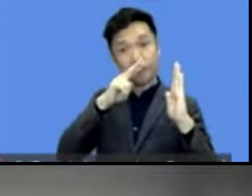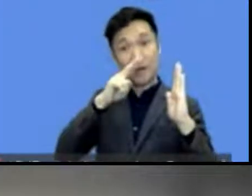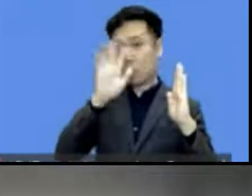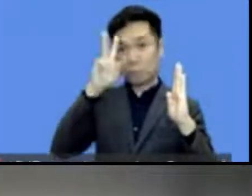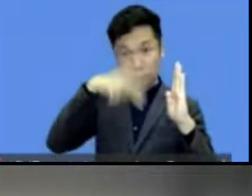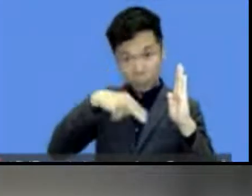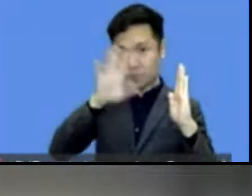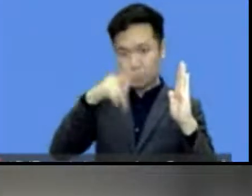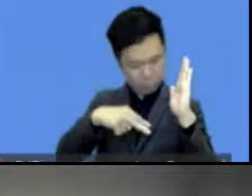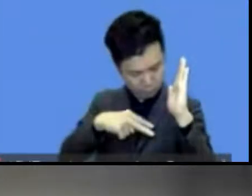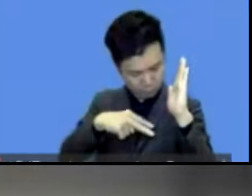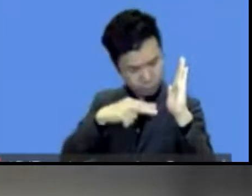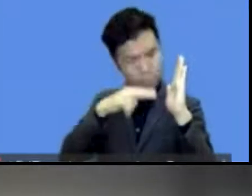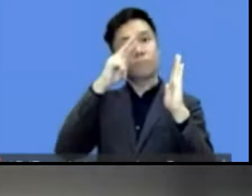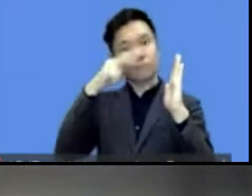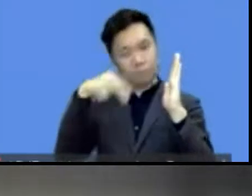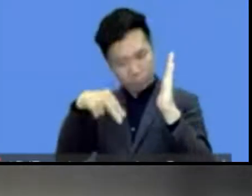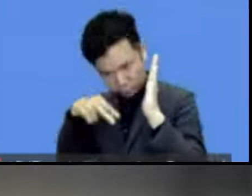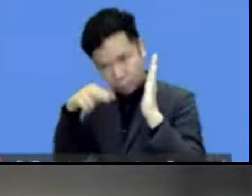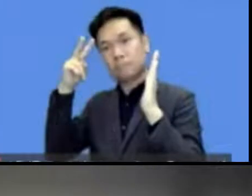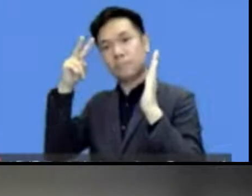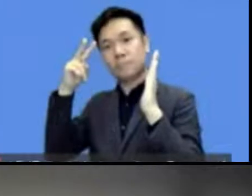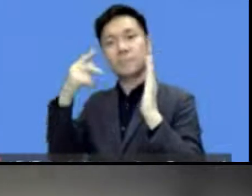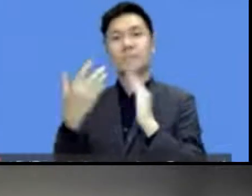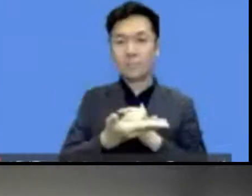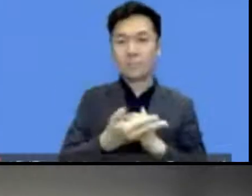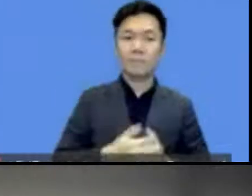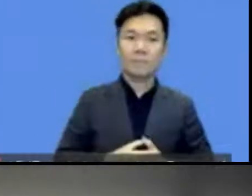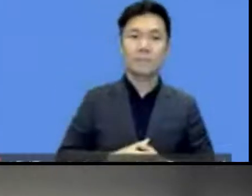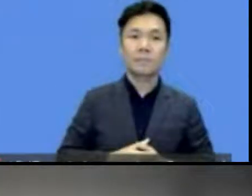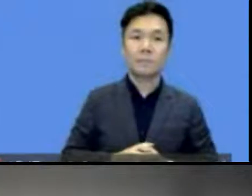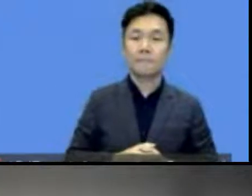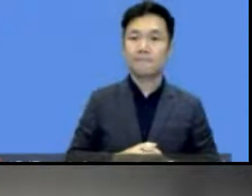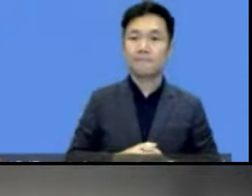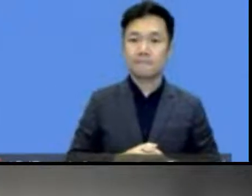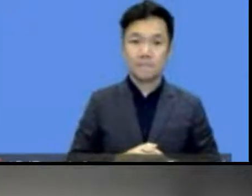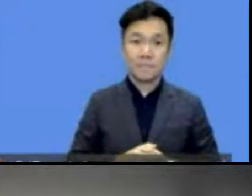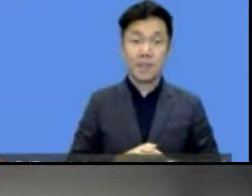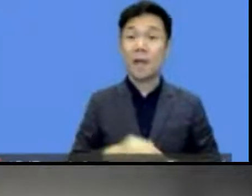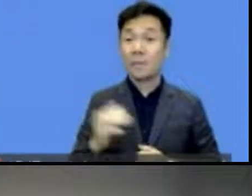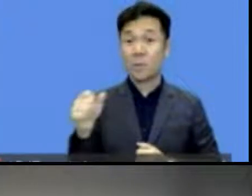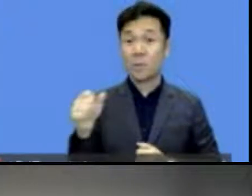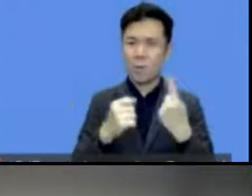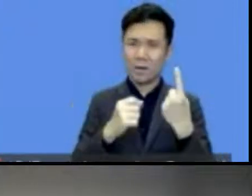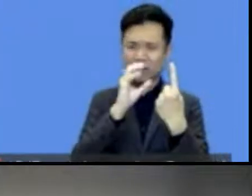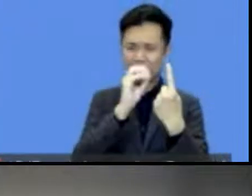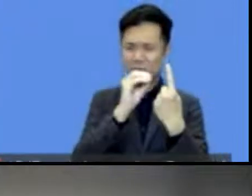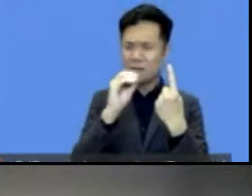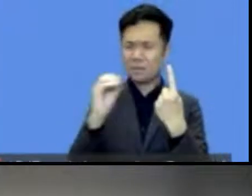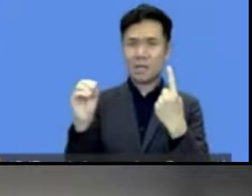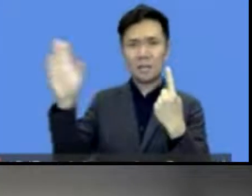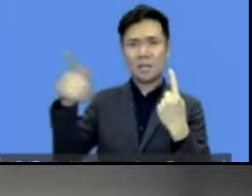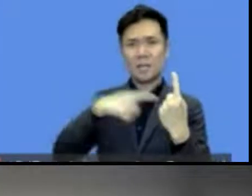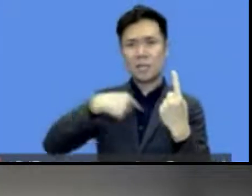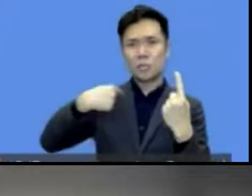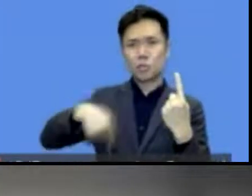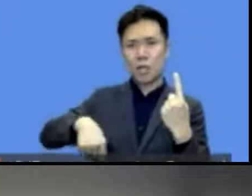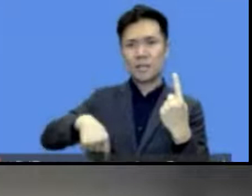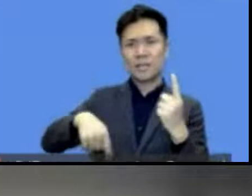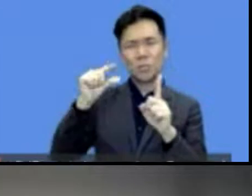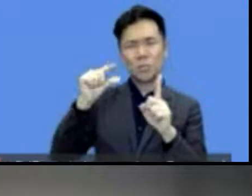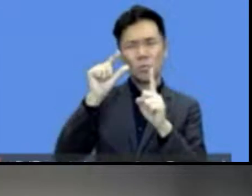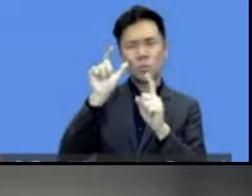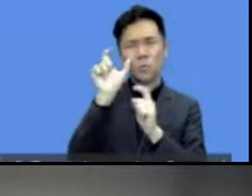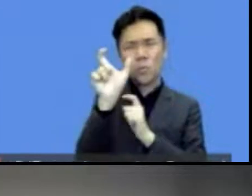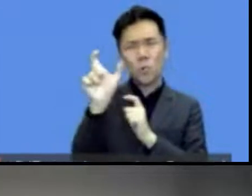language. And also, we use thousands of Chinese characters imported